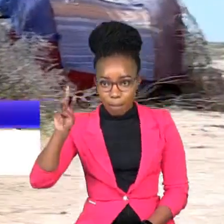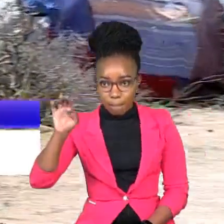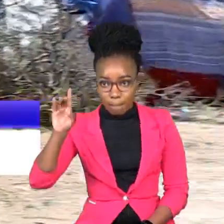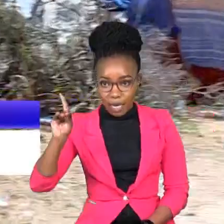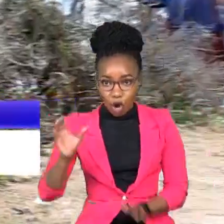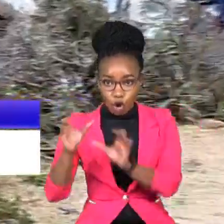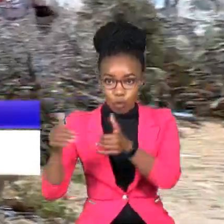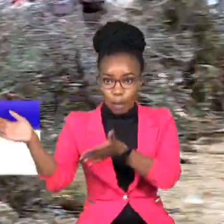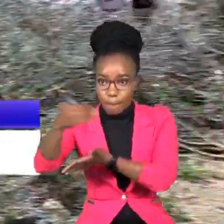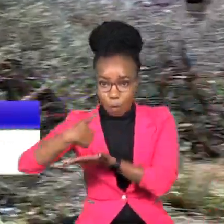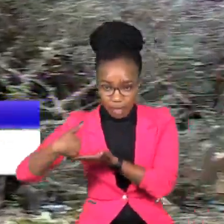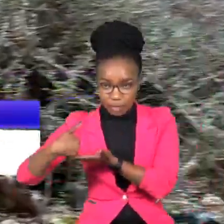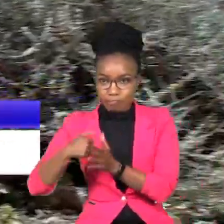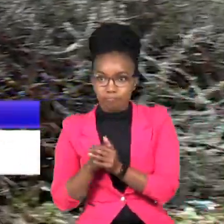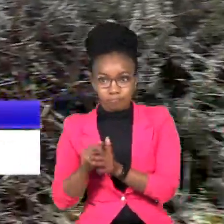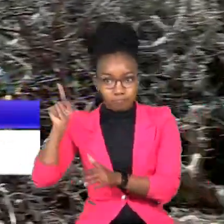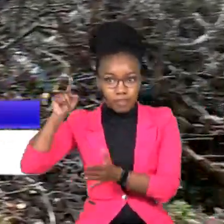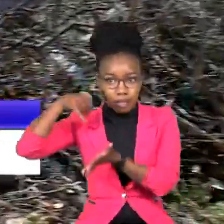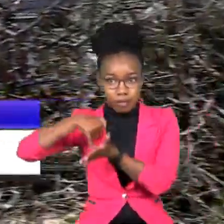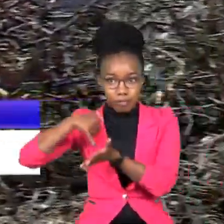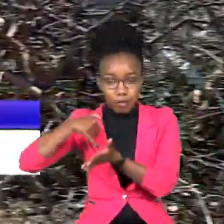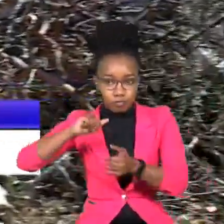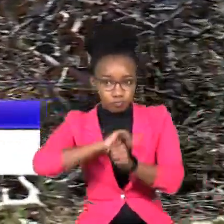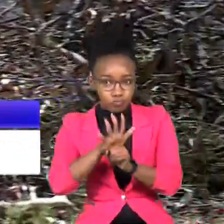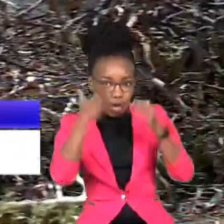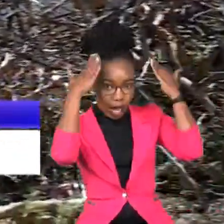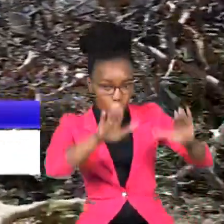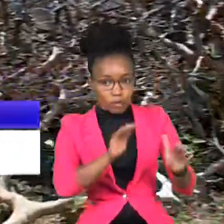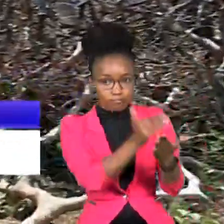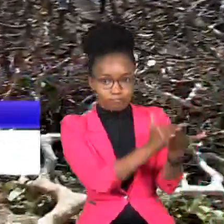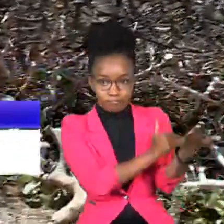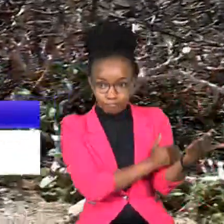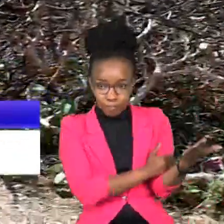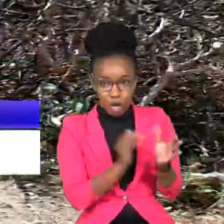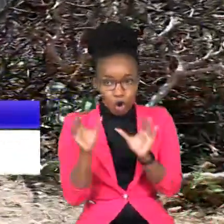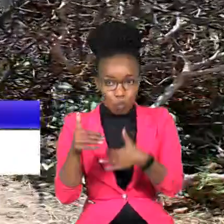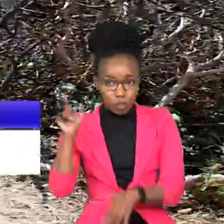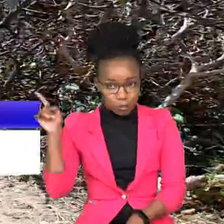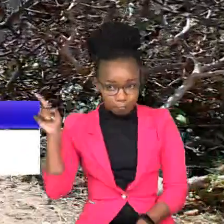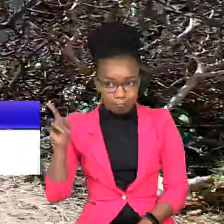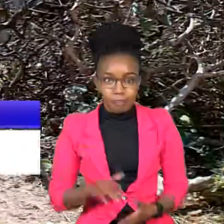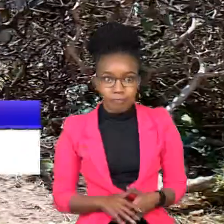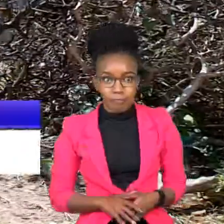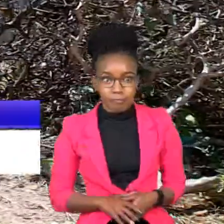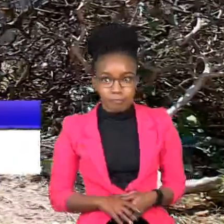mobilizer. She is engaged in COVID-19 awareness programs in the community.